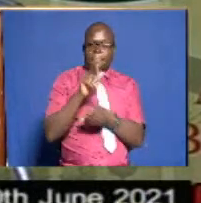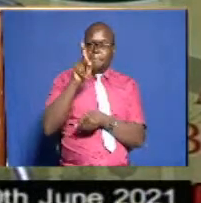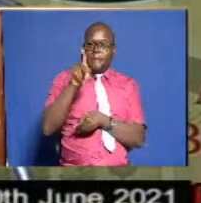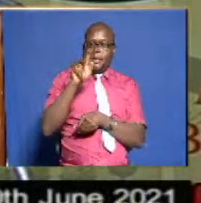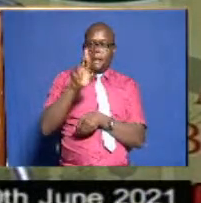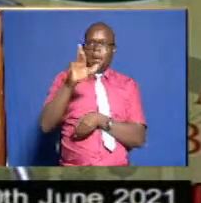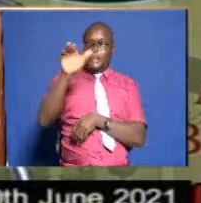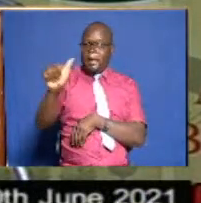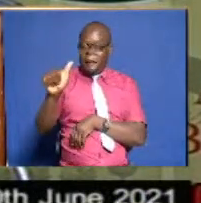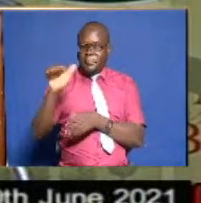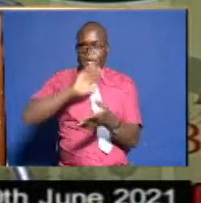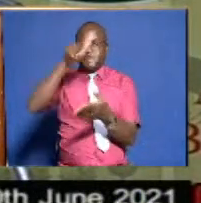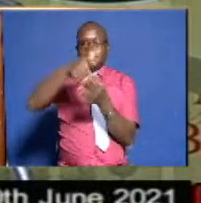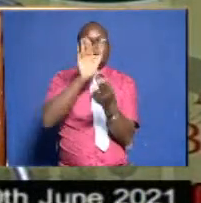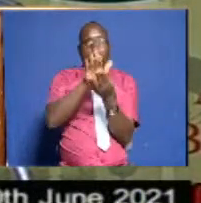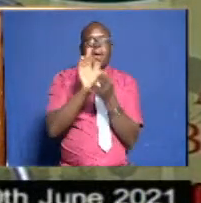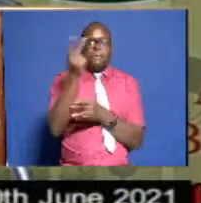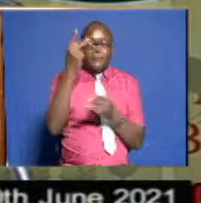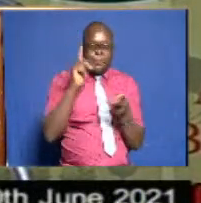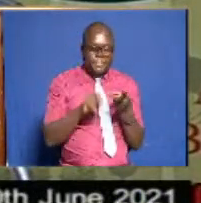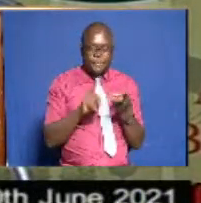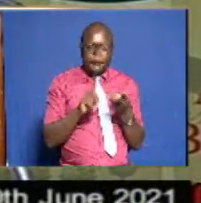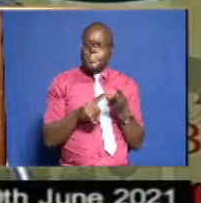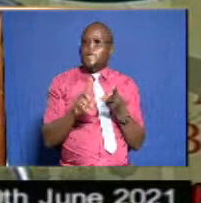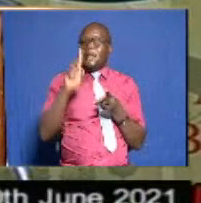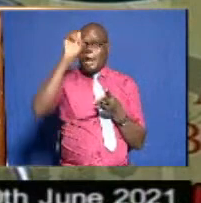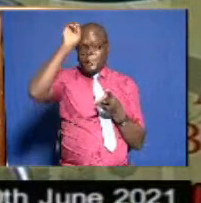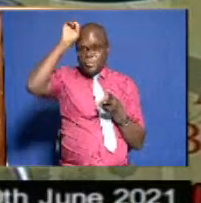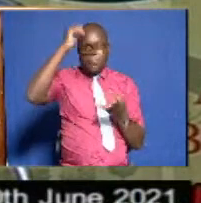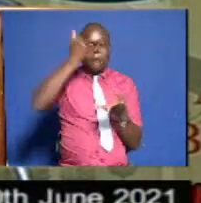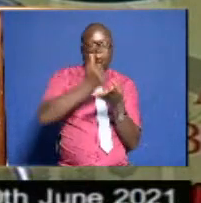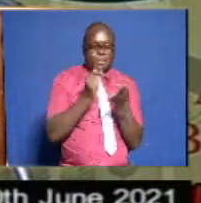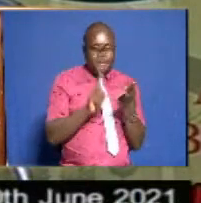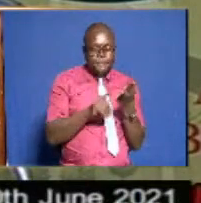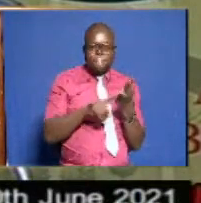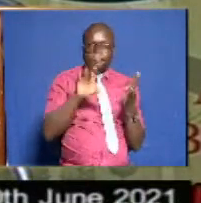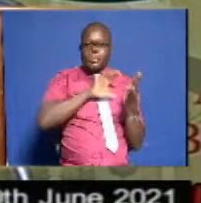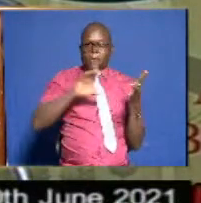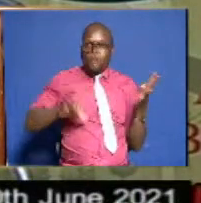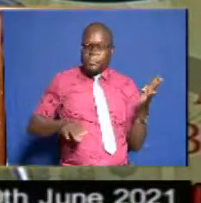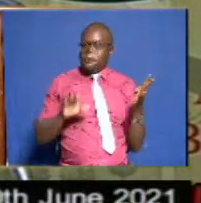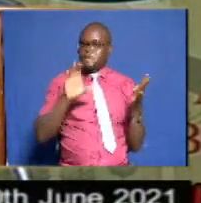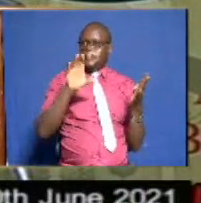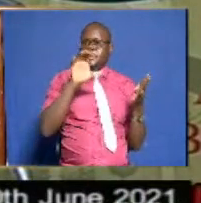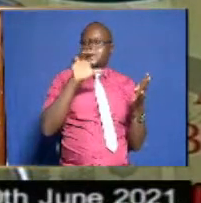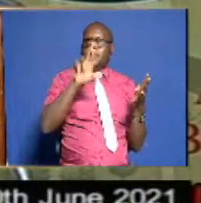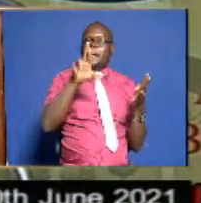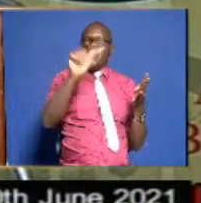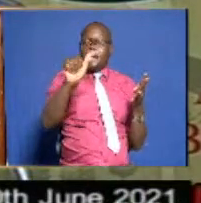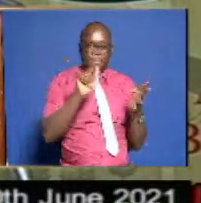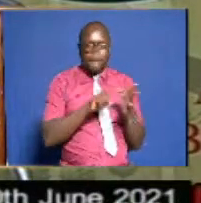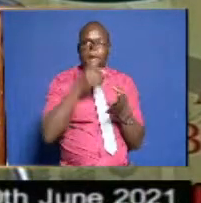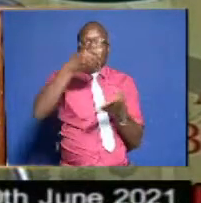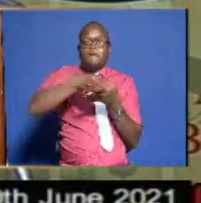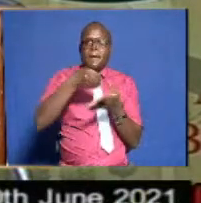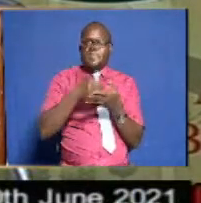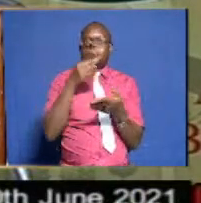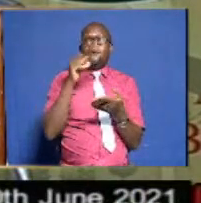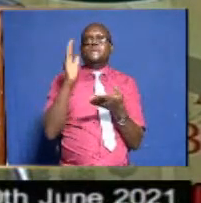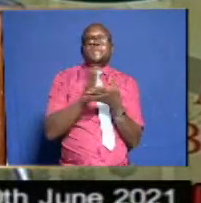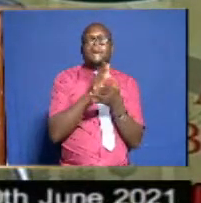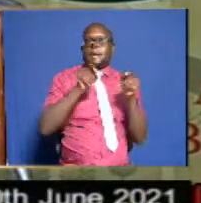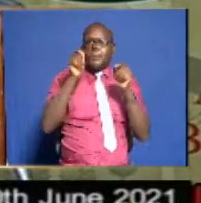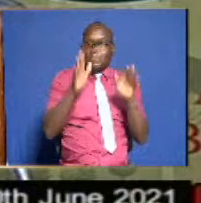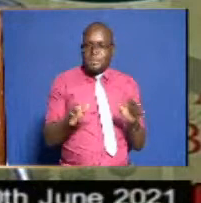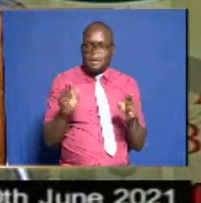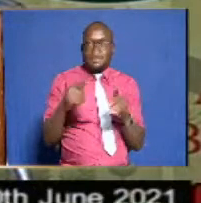Authority, Central Bank of Kenya, the Attorney General's Office, Commission on Revenue Allocation, financial sector regulators, and